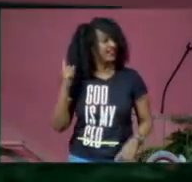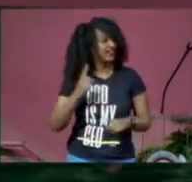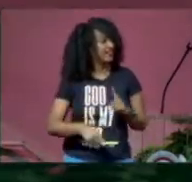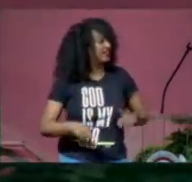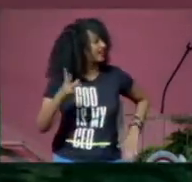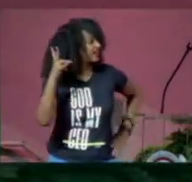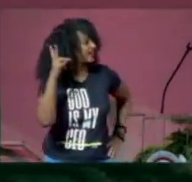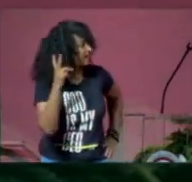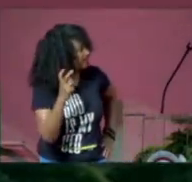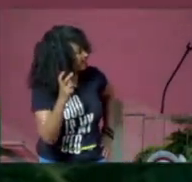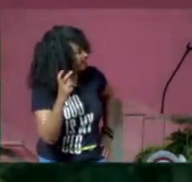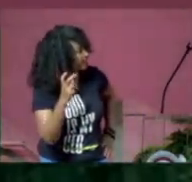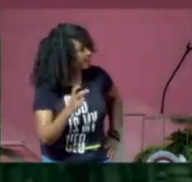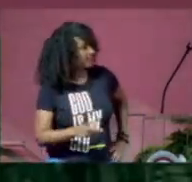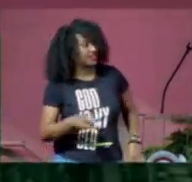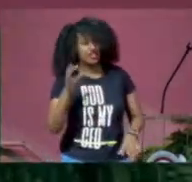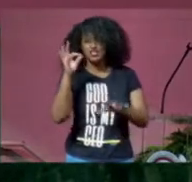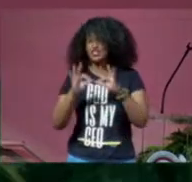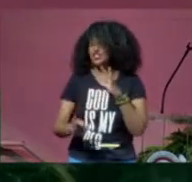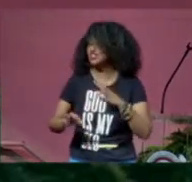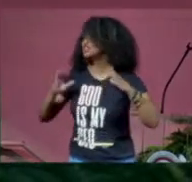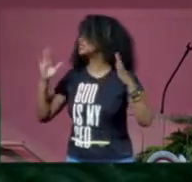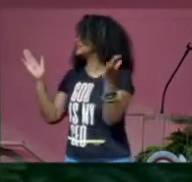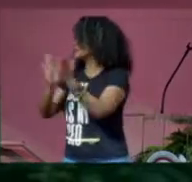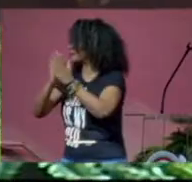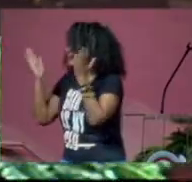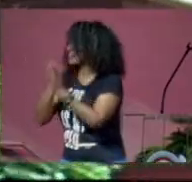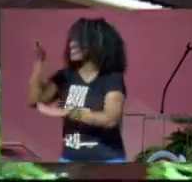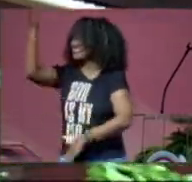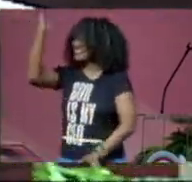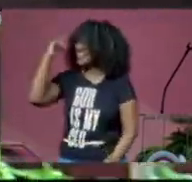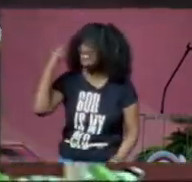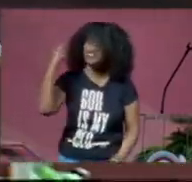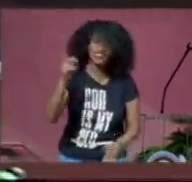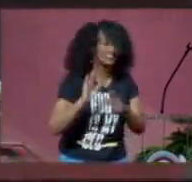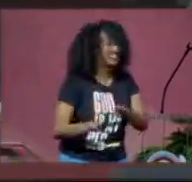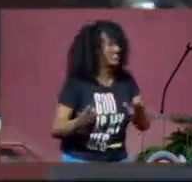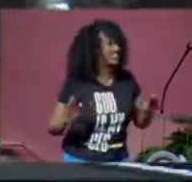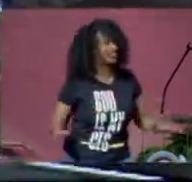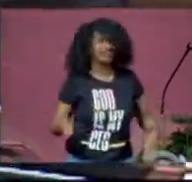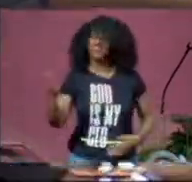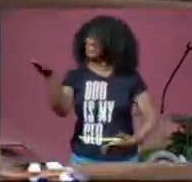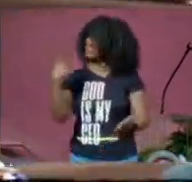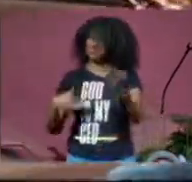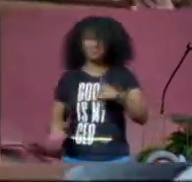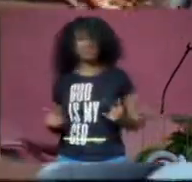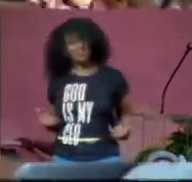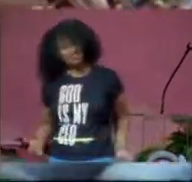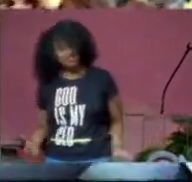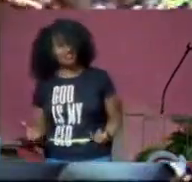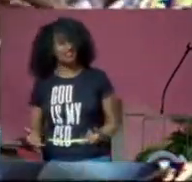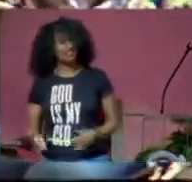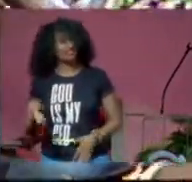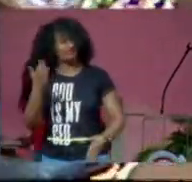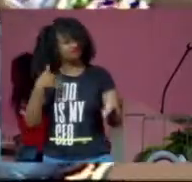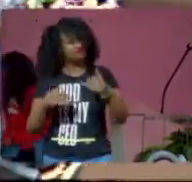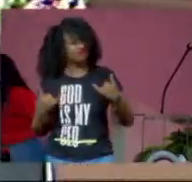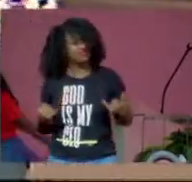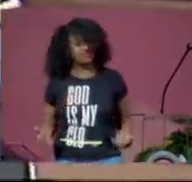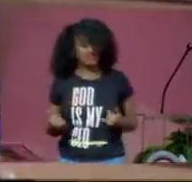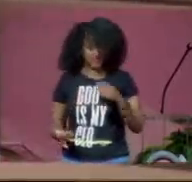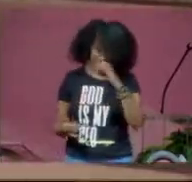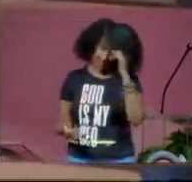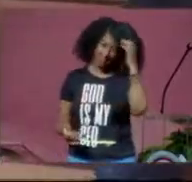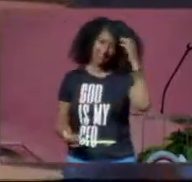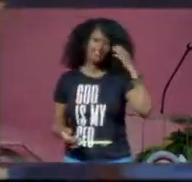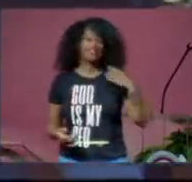said you ought to just give God a praise for the children. Now, don't do that now. Come on now. Come on now, the drug dealers